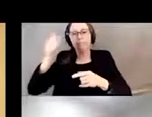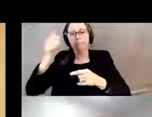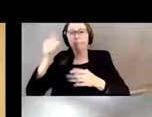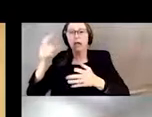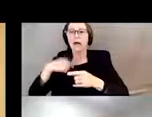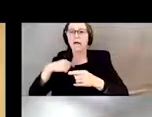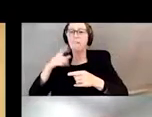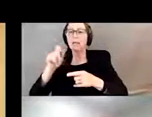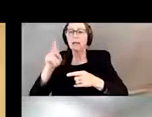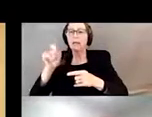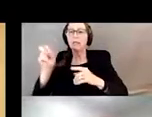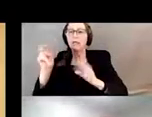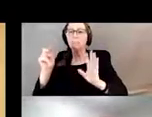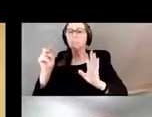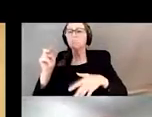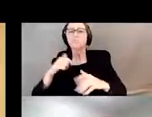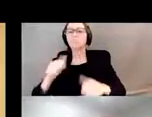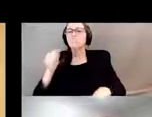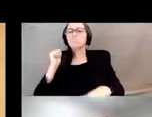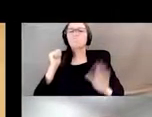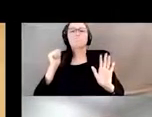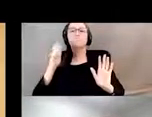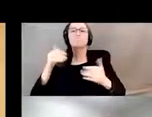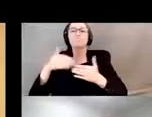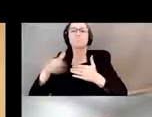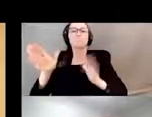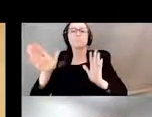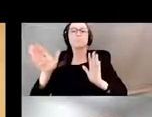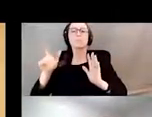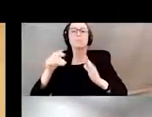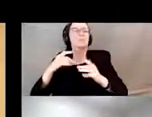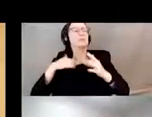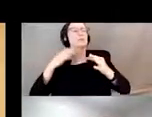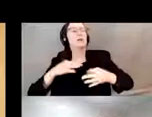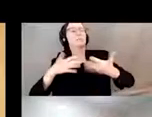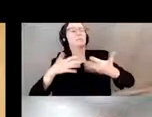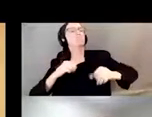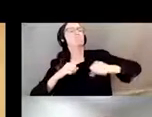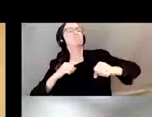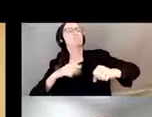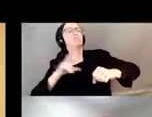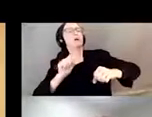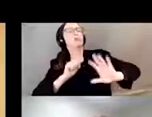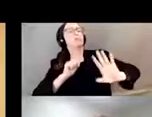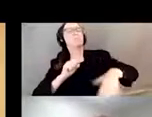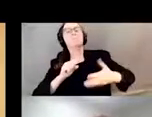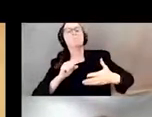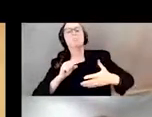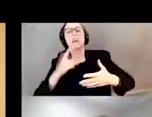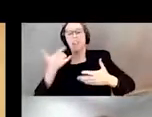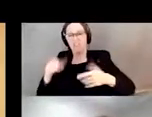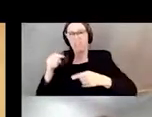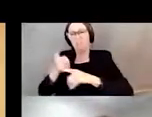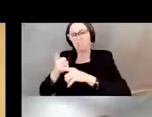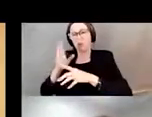He cuts out the rest of the Taliban party and decides to resist the United States. And then he will be overthrown and